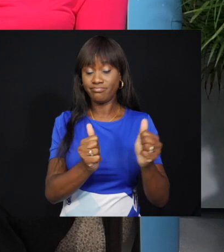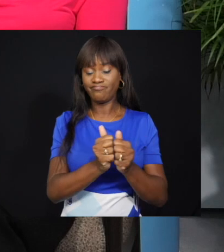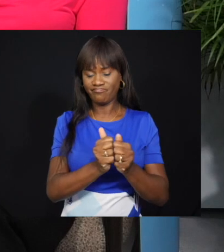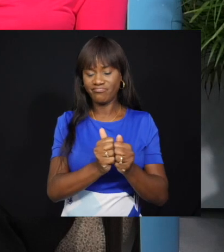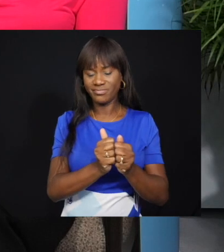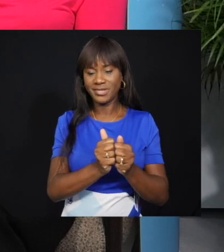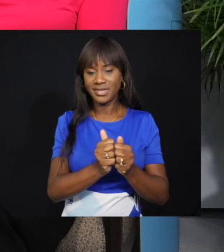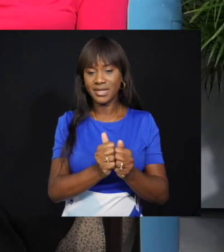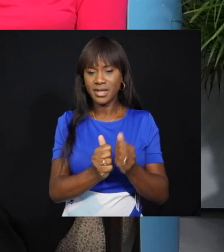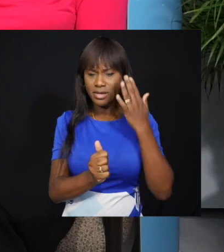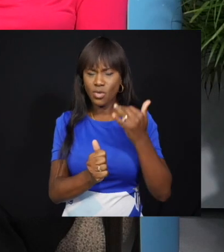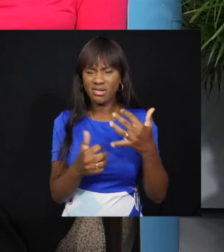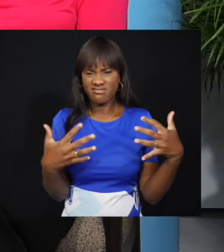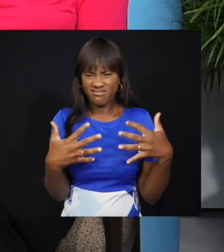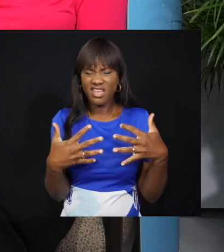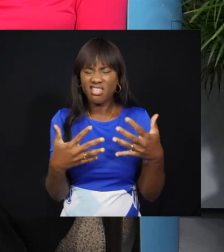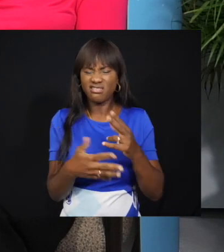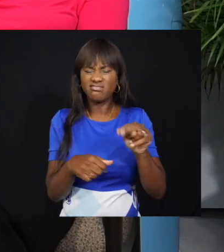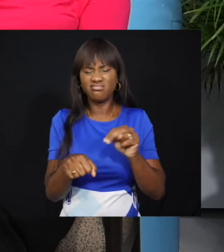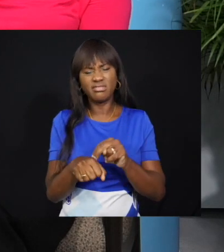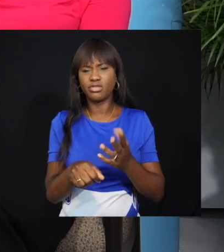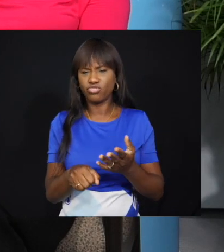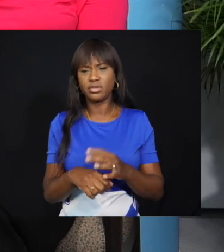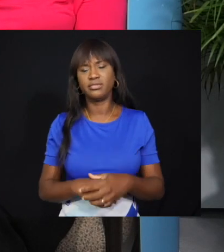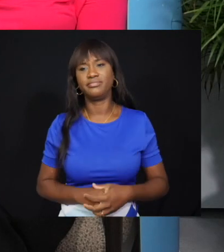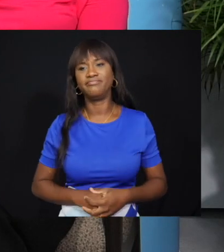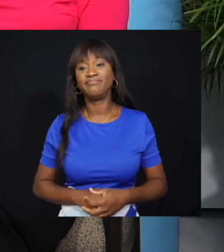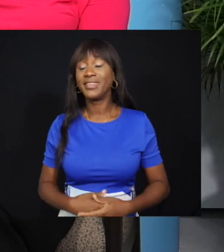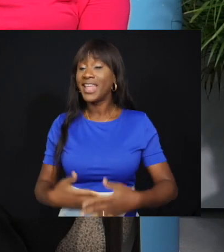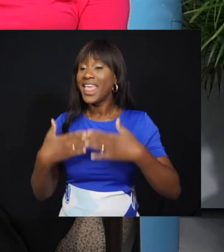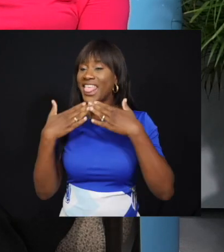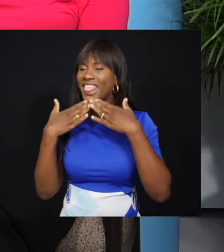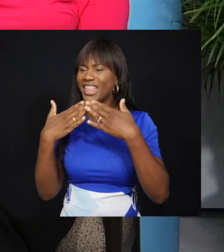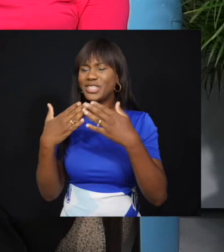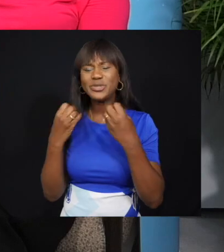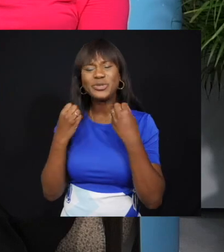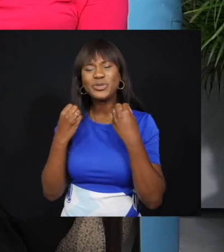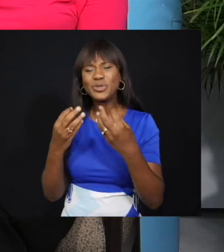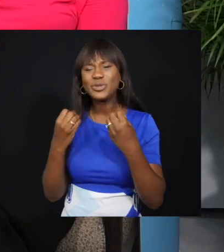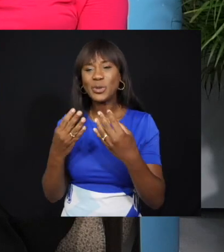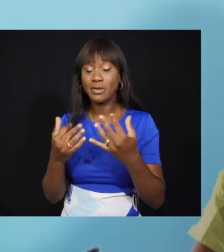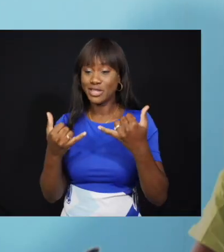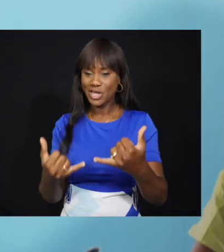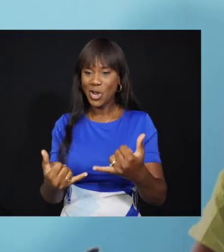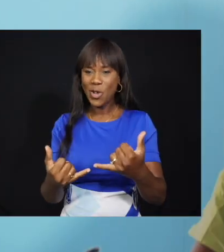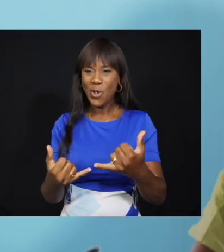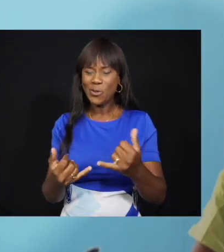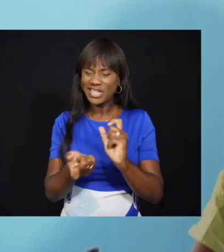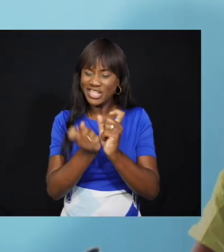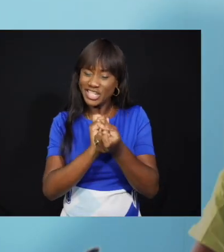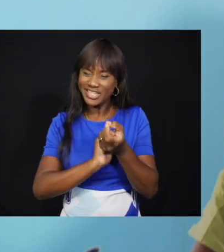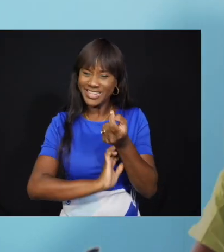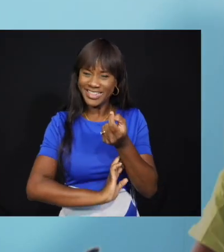them, because the fear is natural. Thank you so much for your contribution. We're going to change